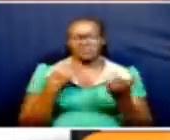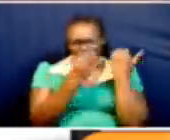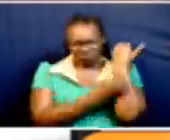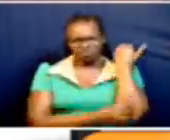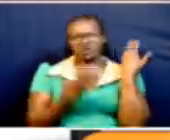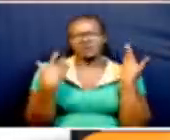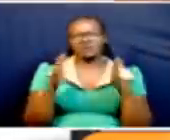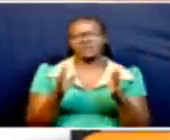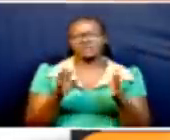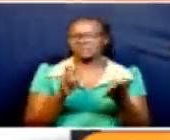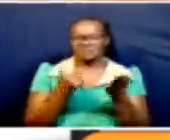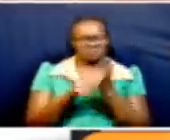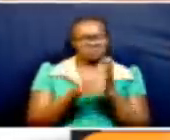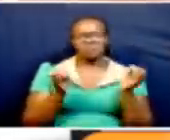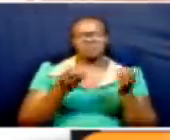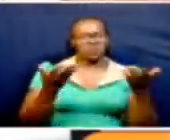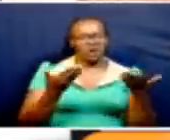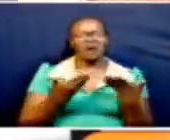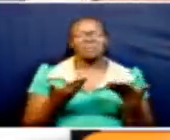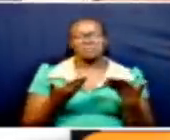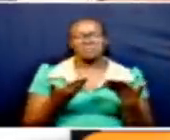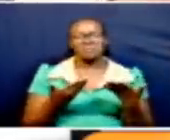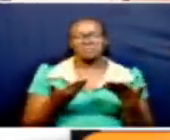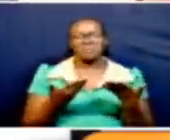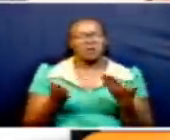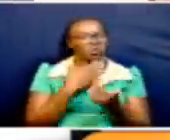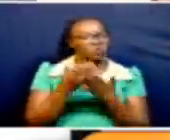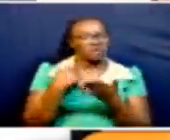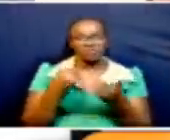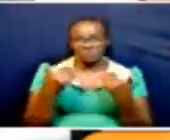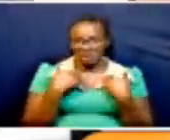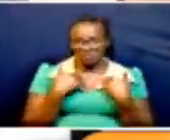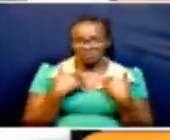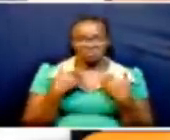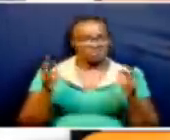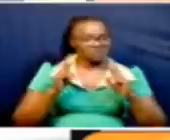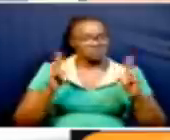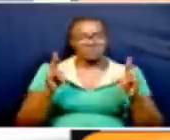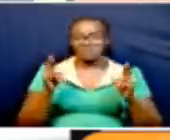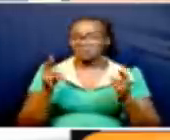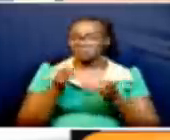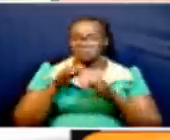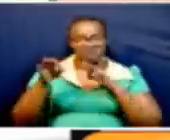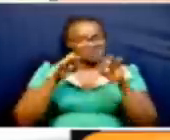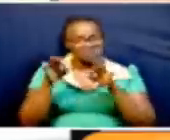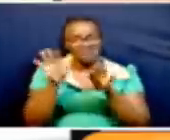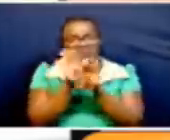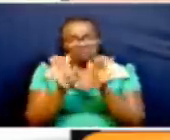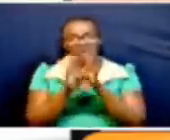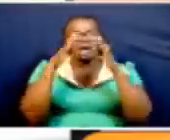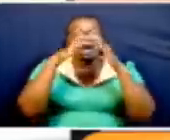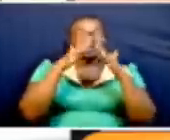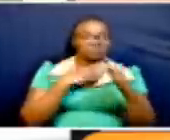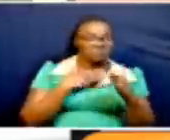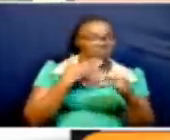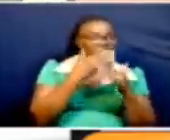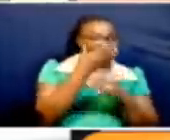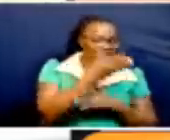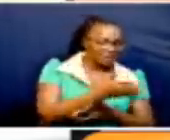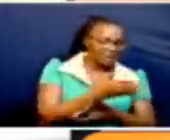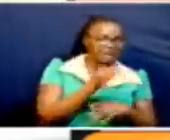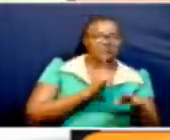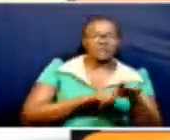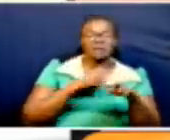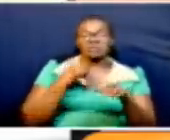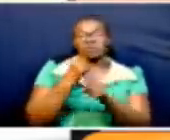I don't have a problem with that. The little that I have, I will surrender and say, this is how I got it. This is the house that I built, and I built it when I was in